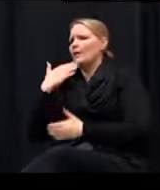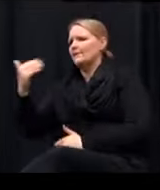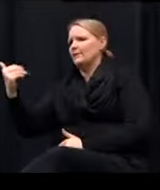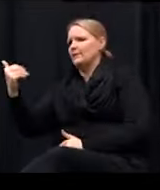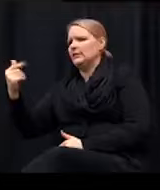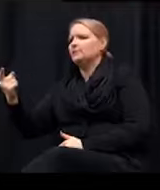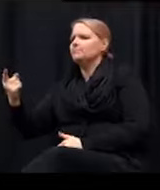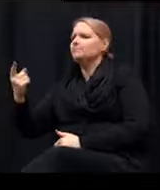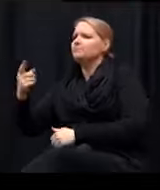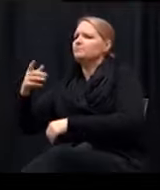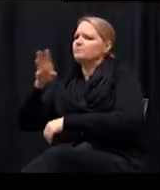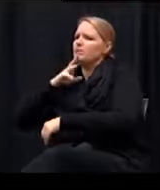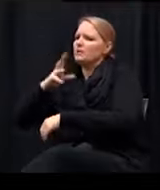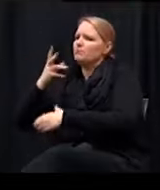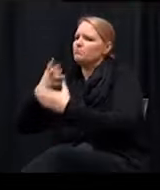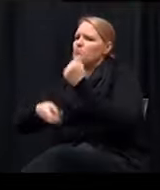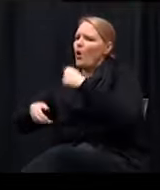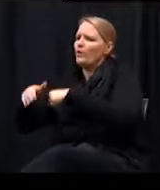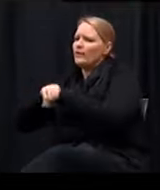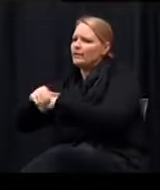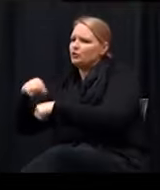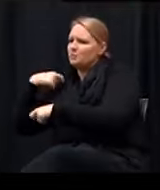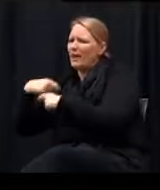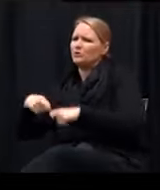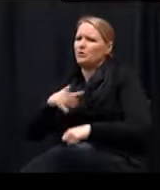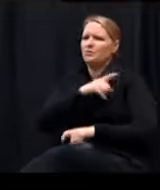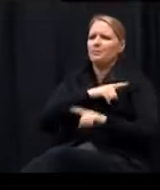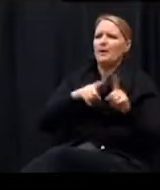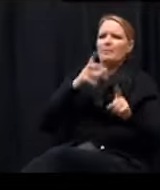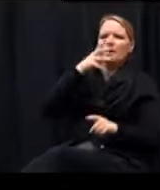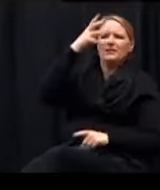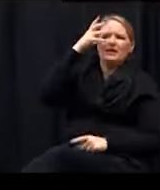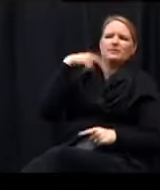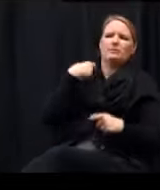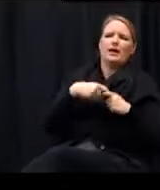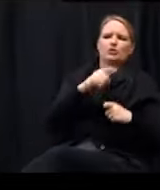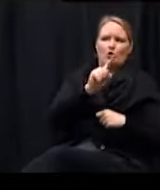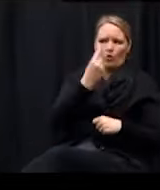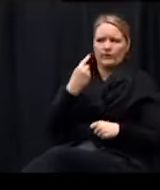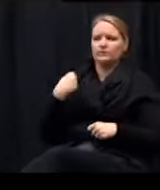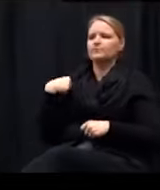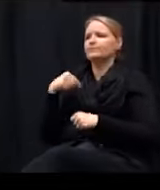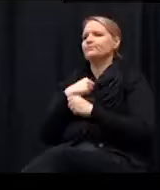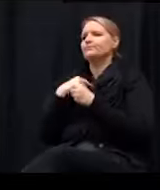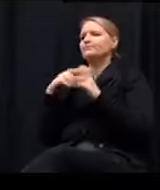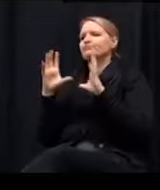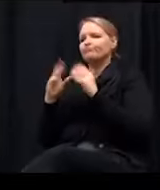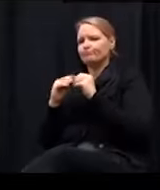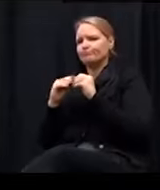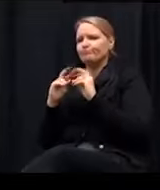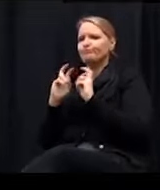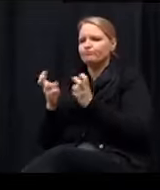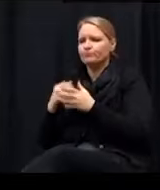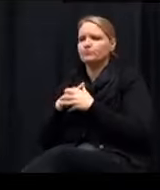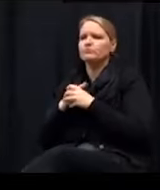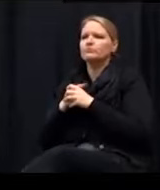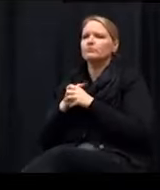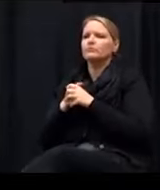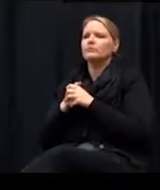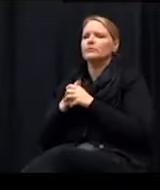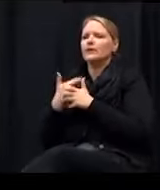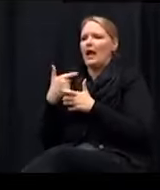spoke English and Spanish, and then her parents who only spoke Spanish. So we're having the therapy session, and